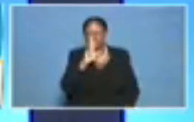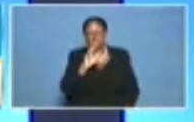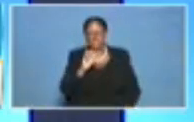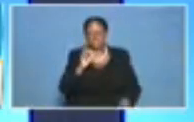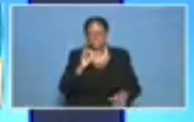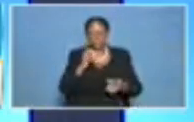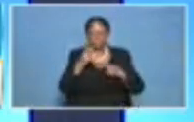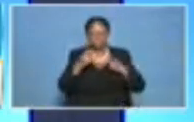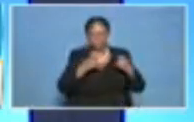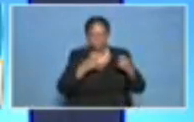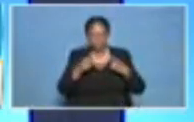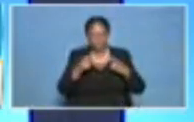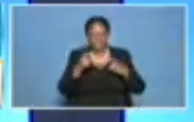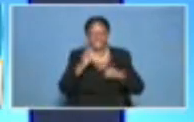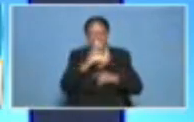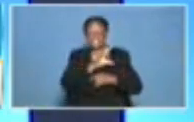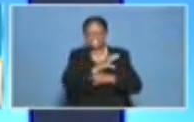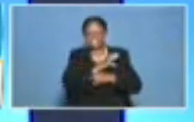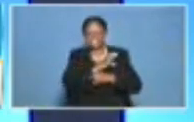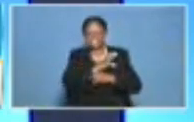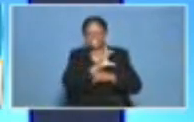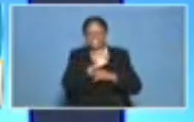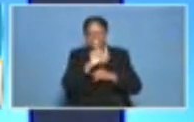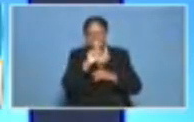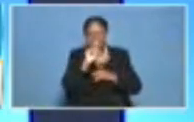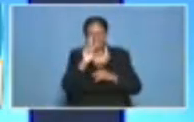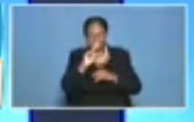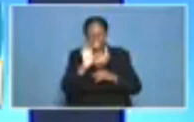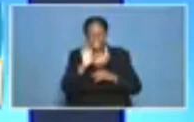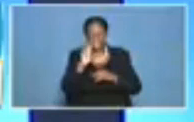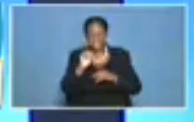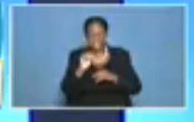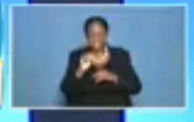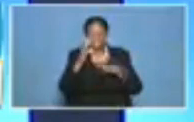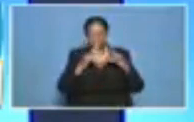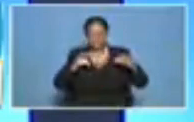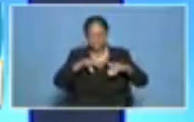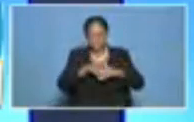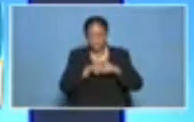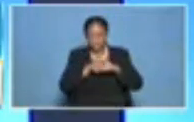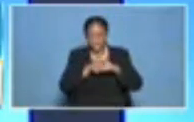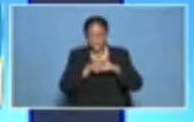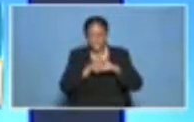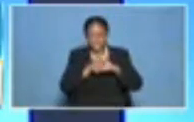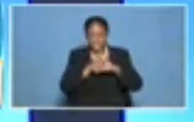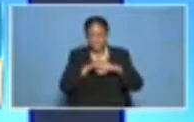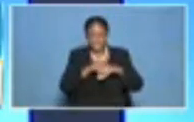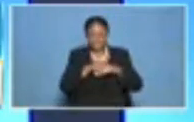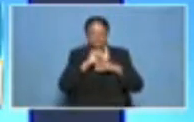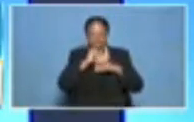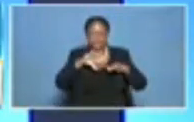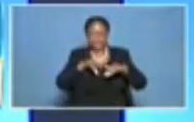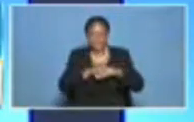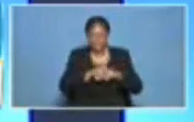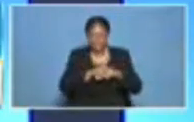on citizenship. The High Court's ruling affirms that children born out of wedlock to foreign women and Bahamian men